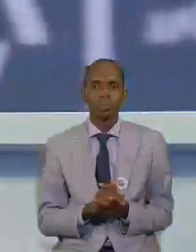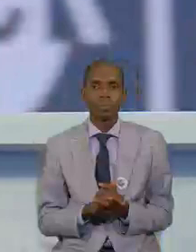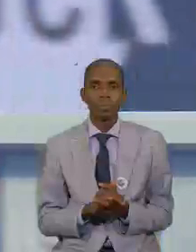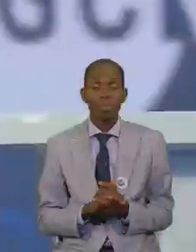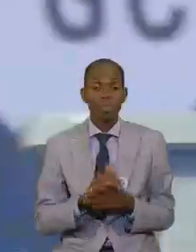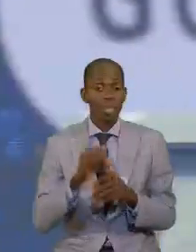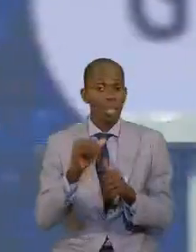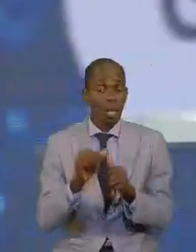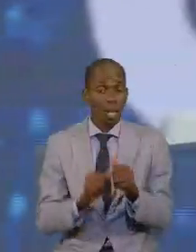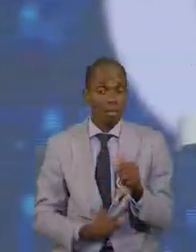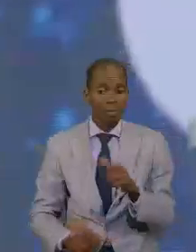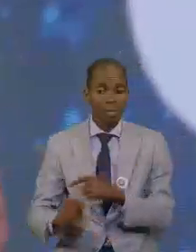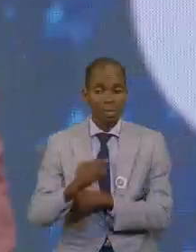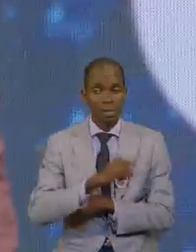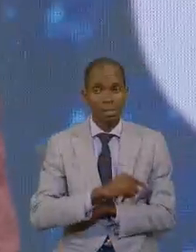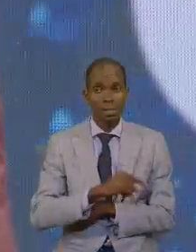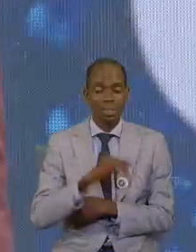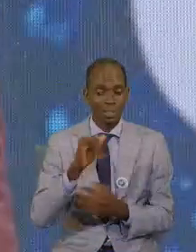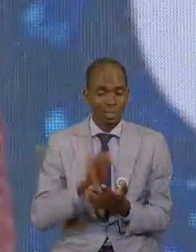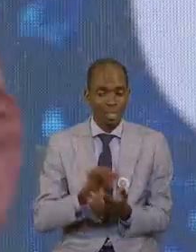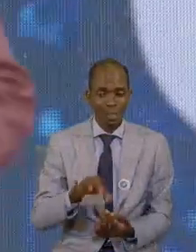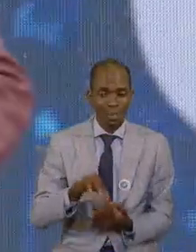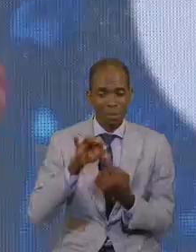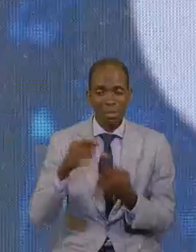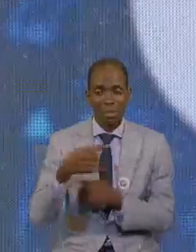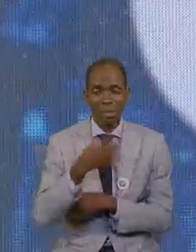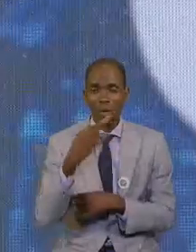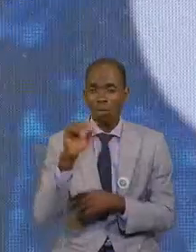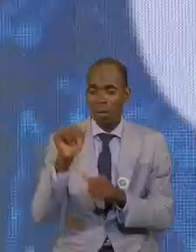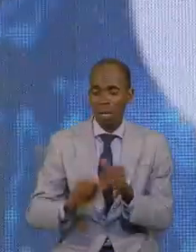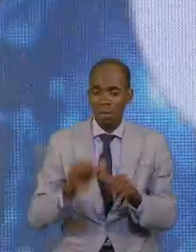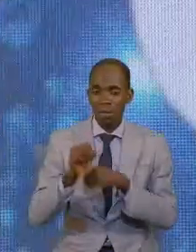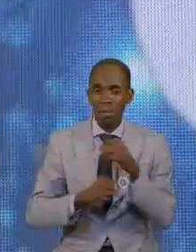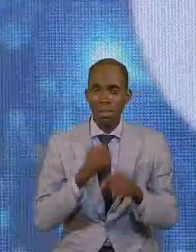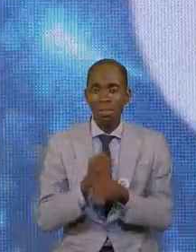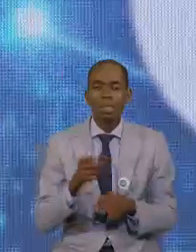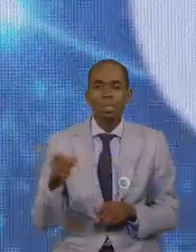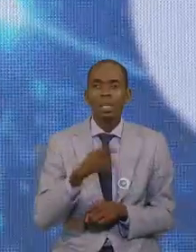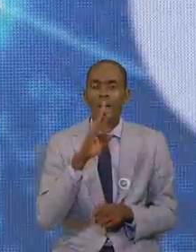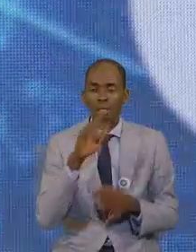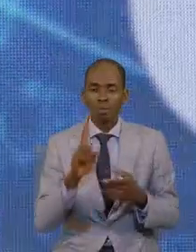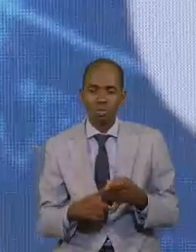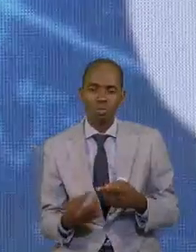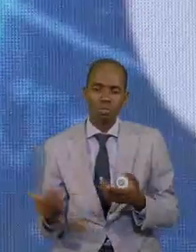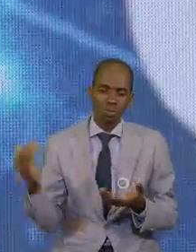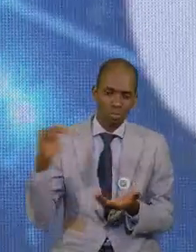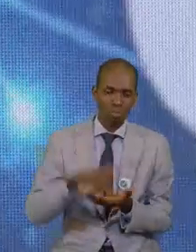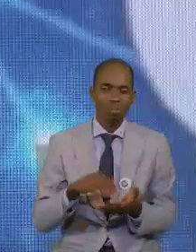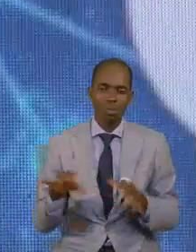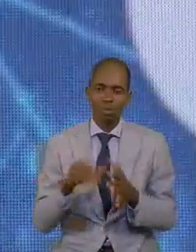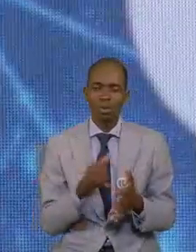Every day, that particular day of every year, they have to repeat that.